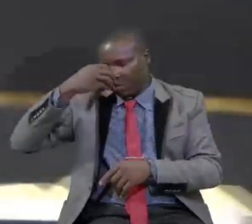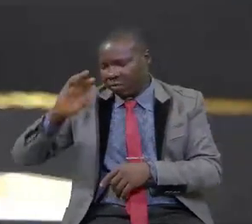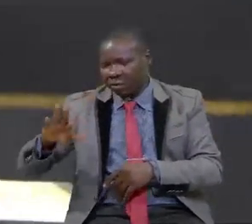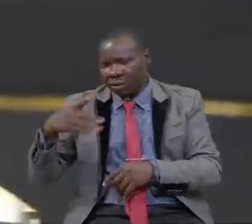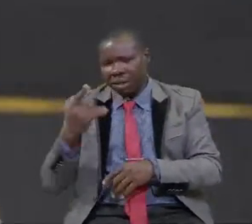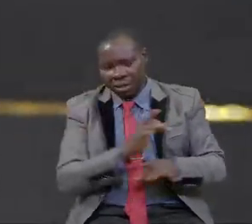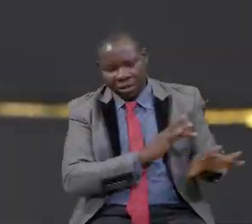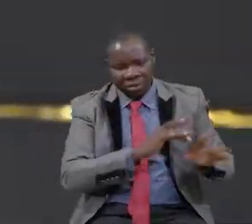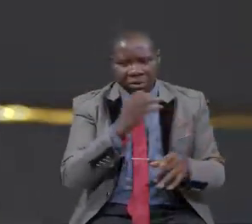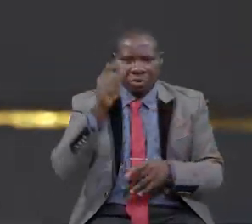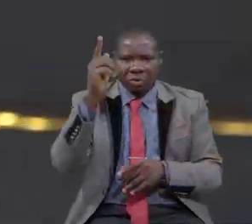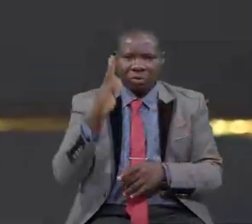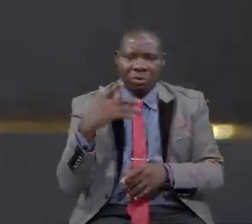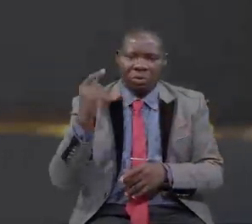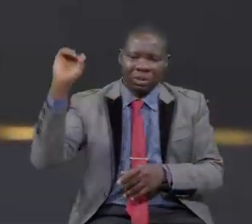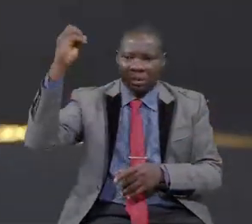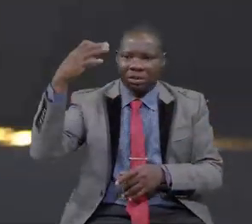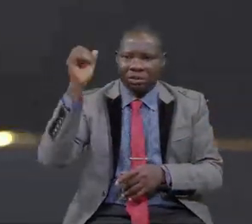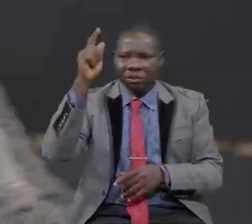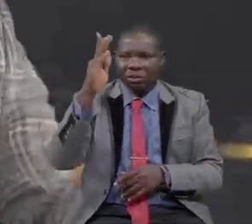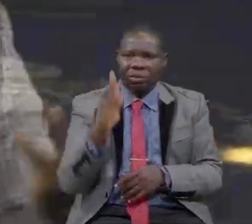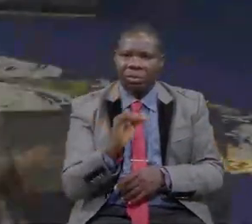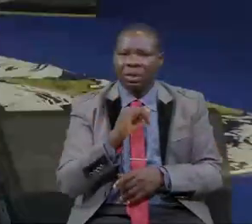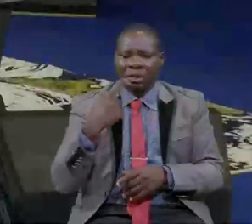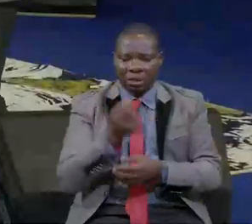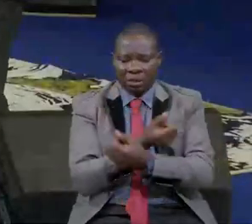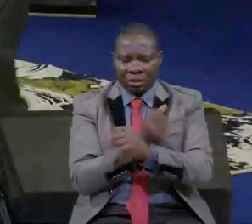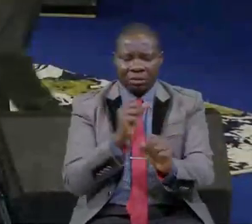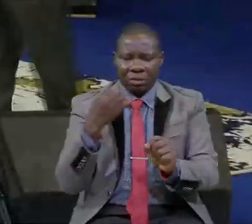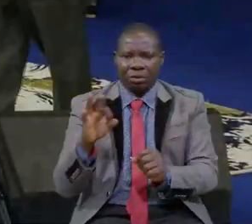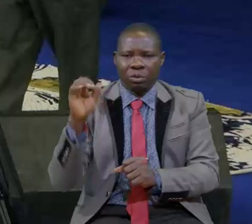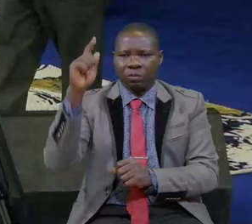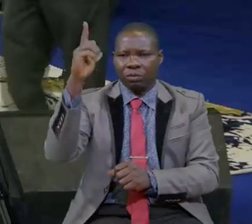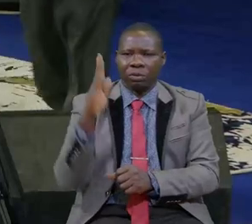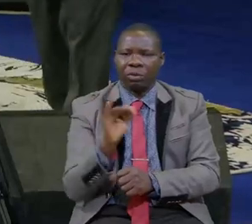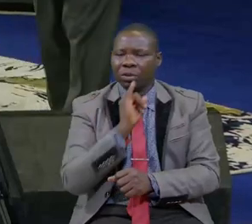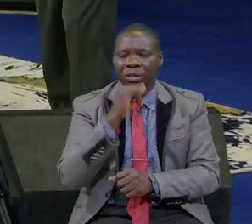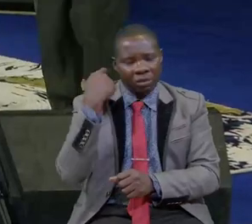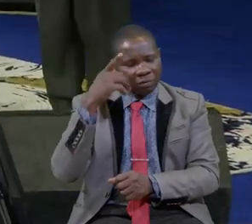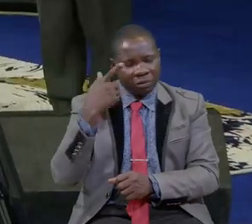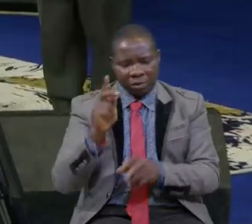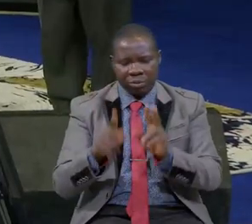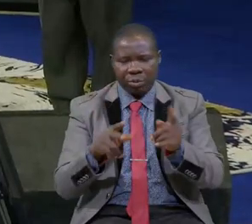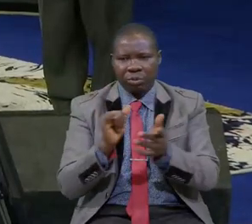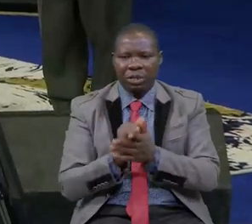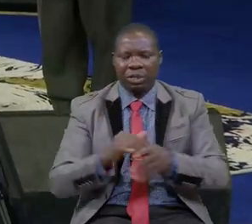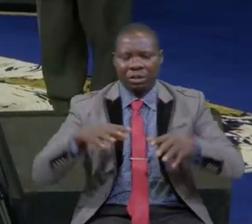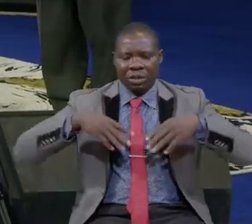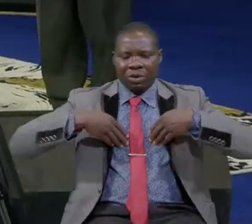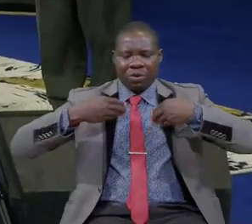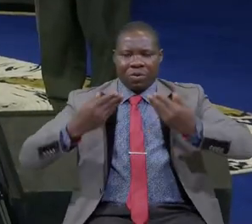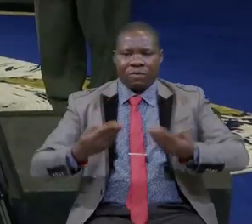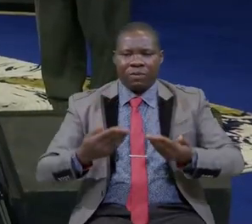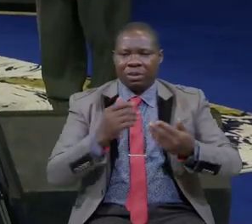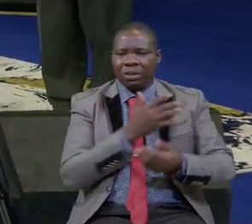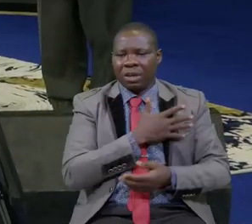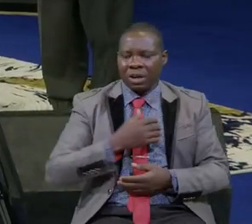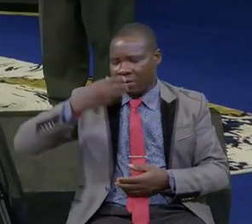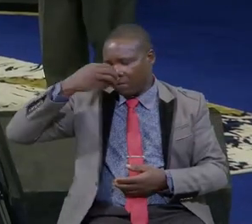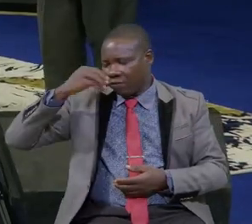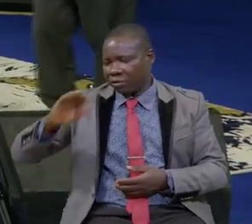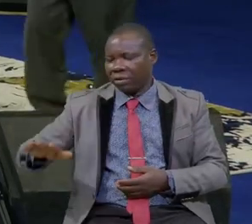the grace of God, the salvation of God is for the people that confess and